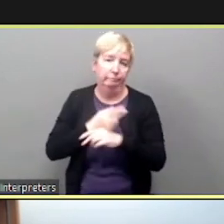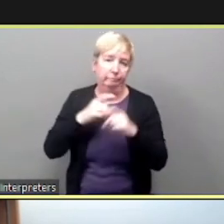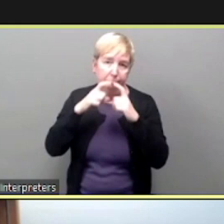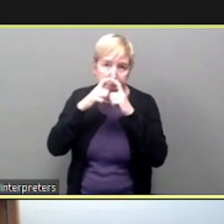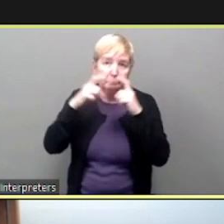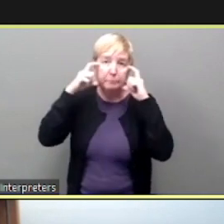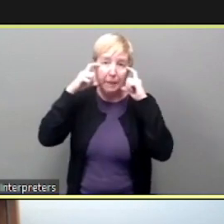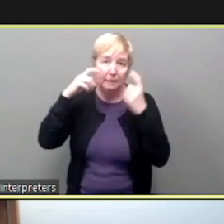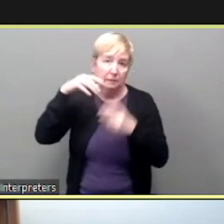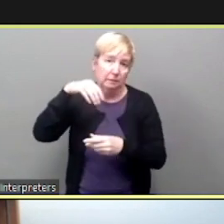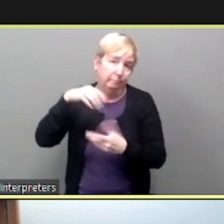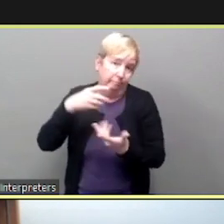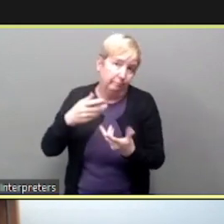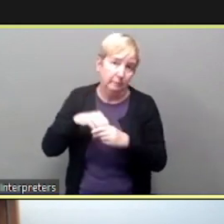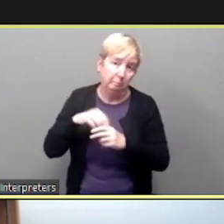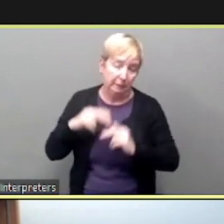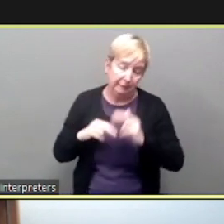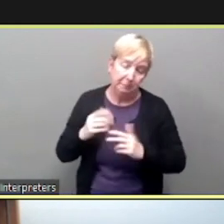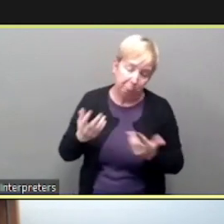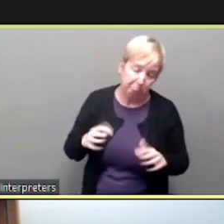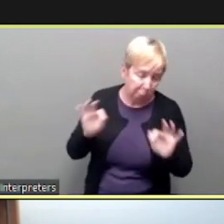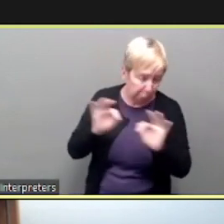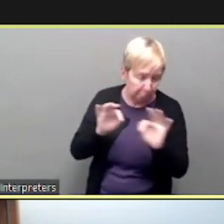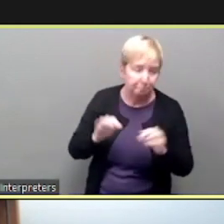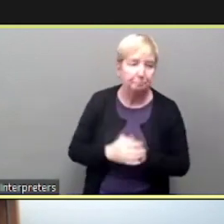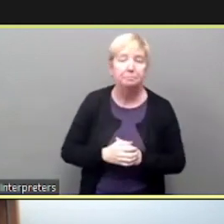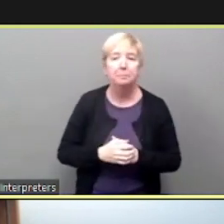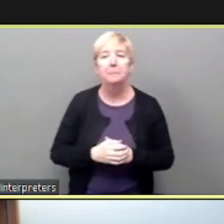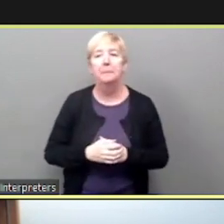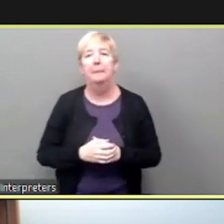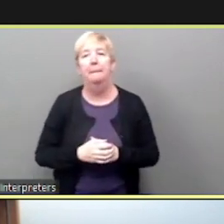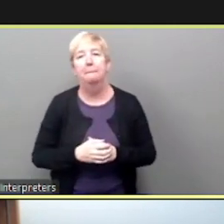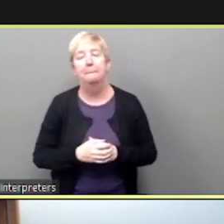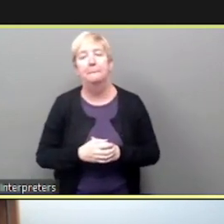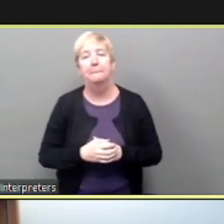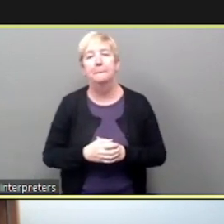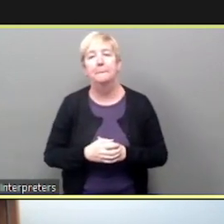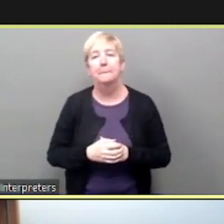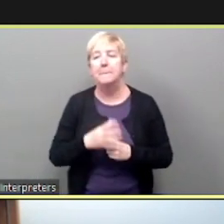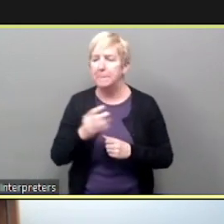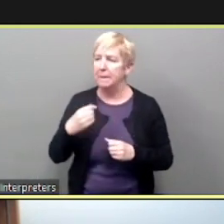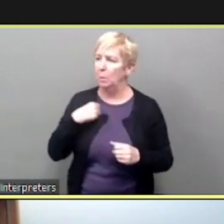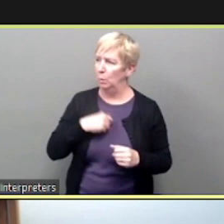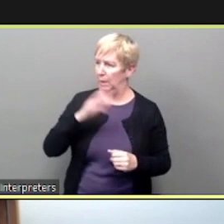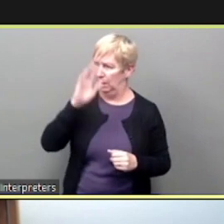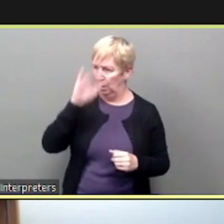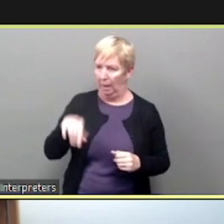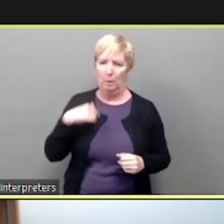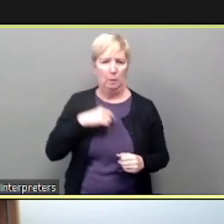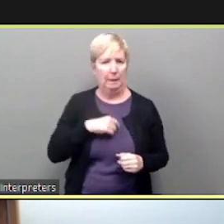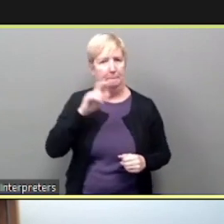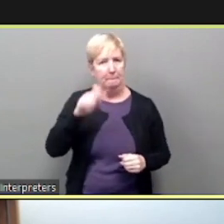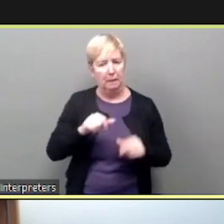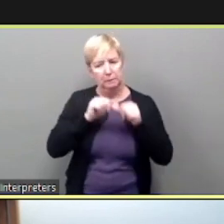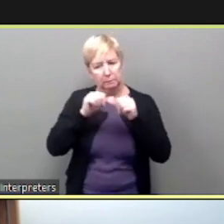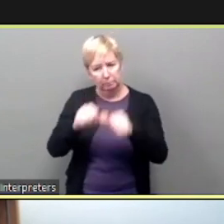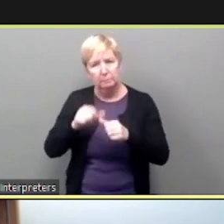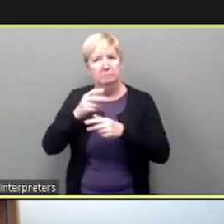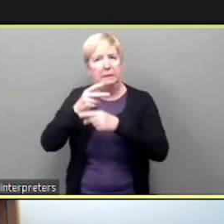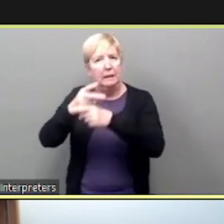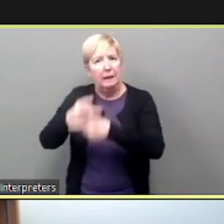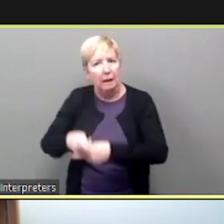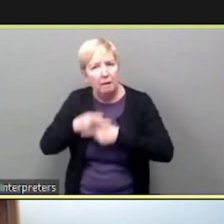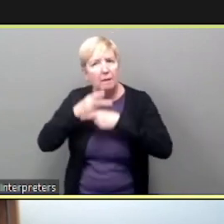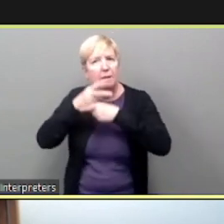we are masking. We also know that we have to continue to be vigilant, especially